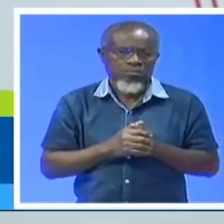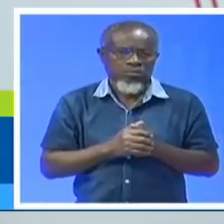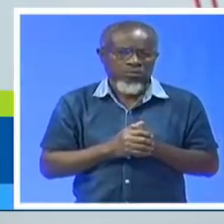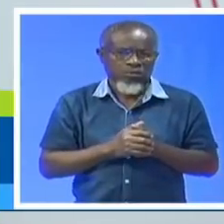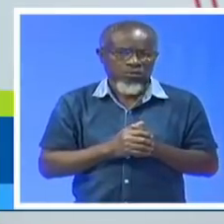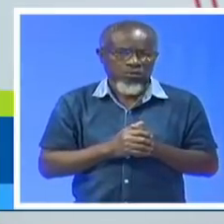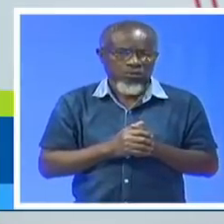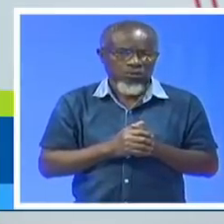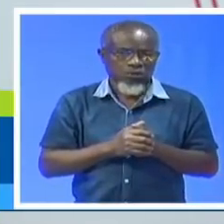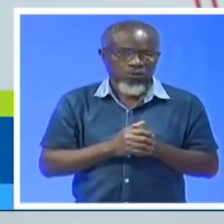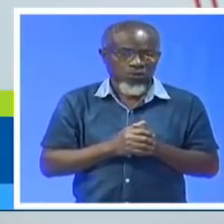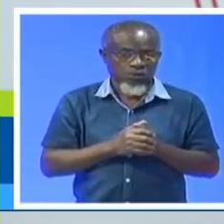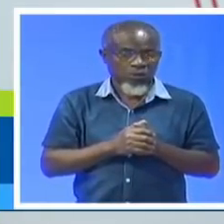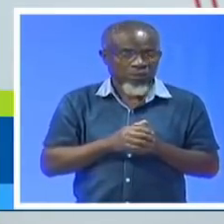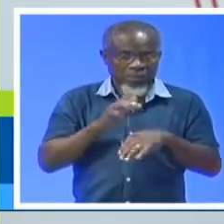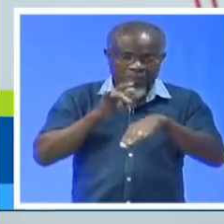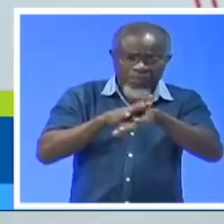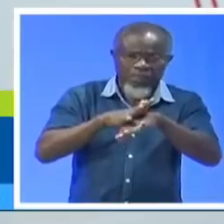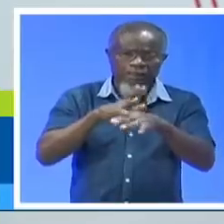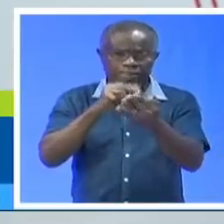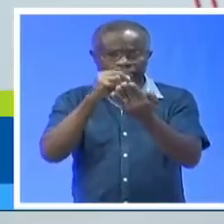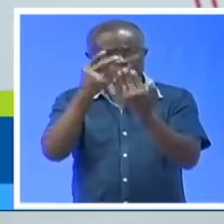March, without vaccines,